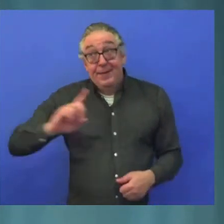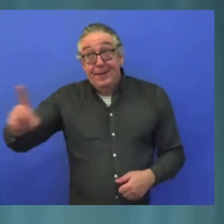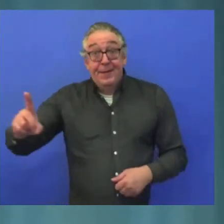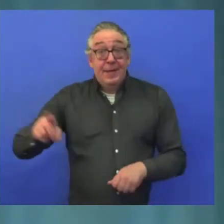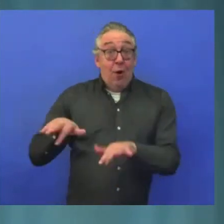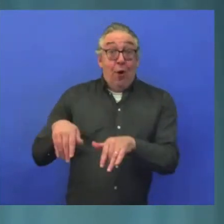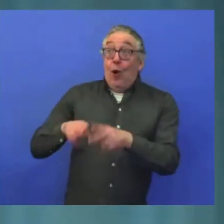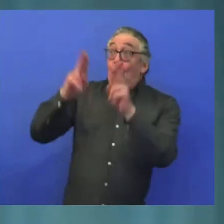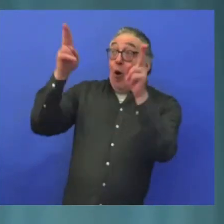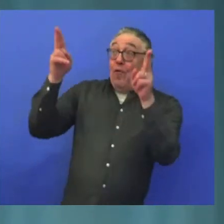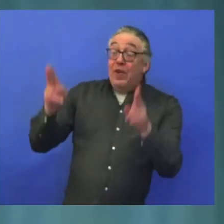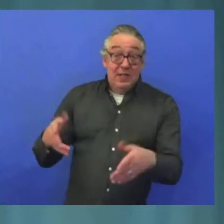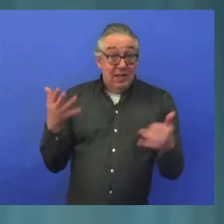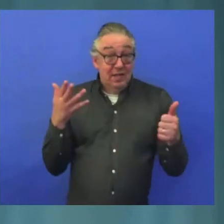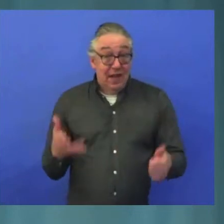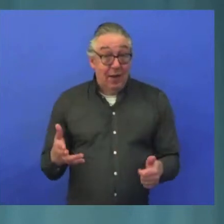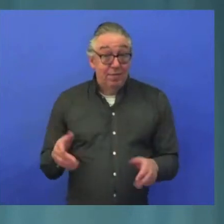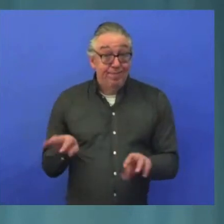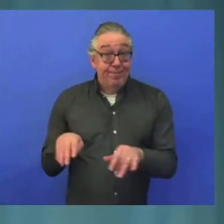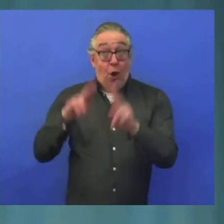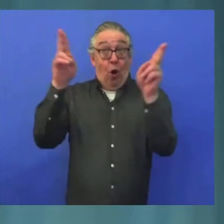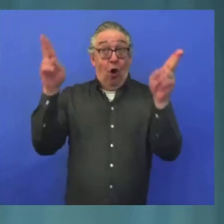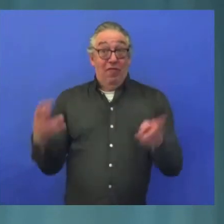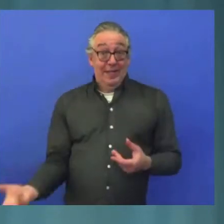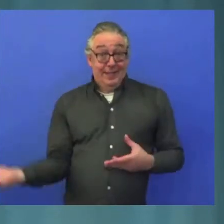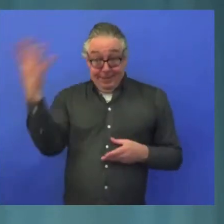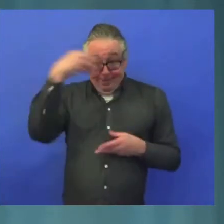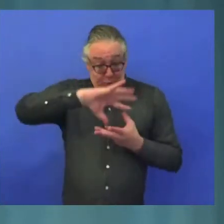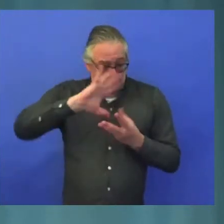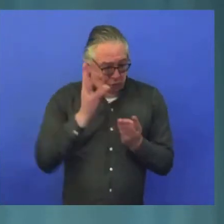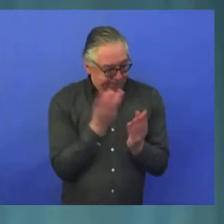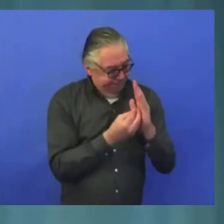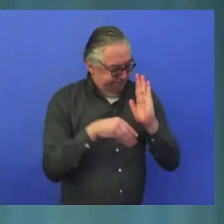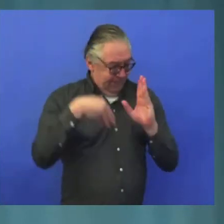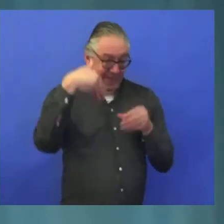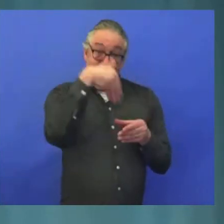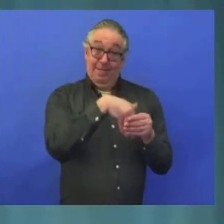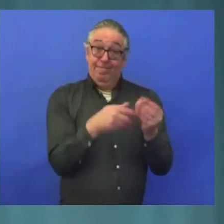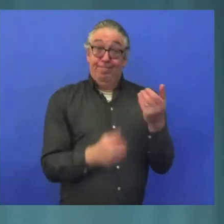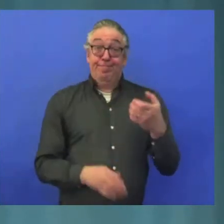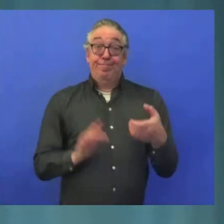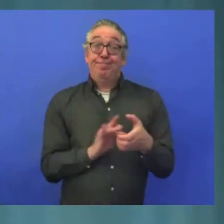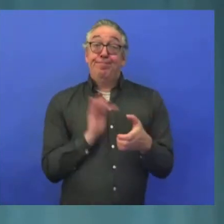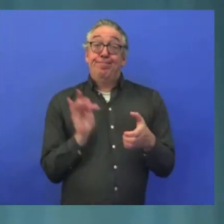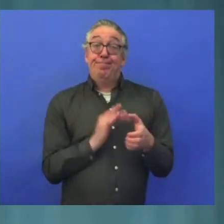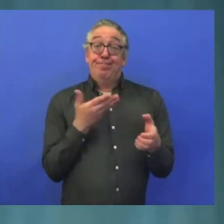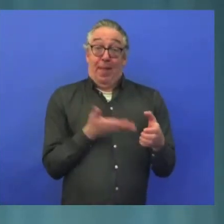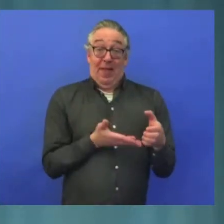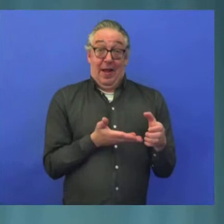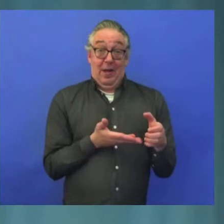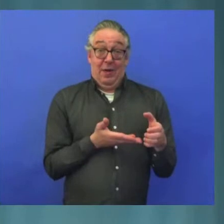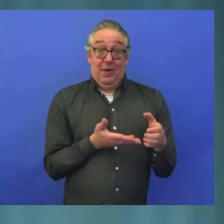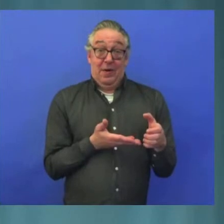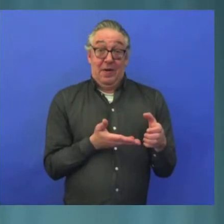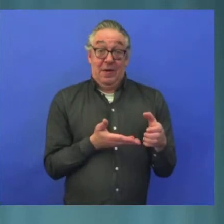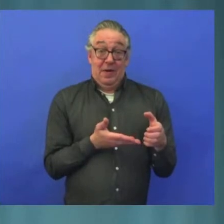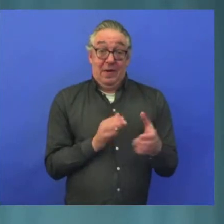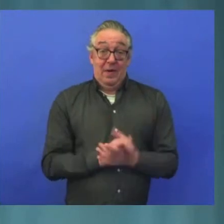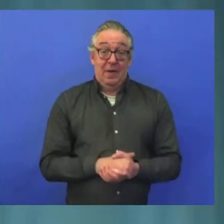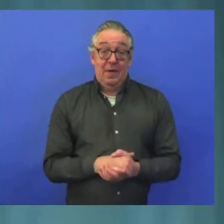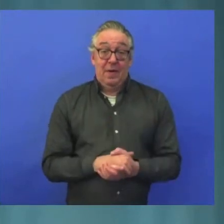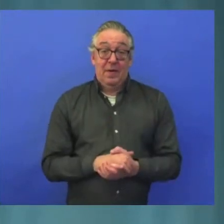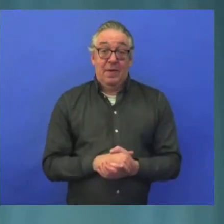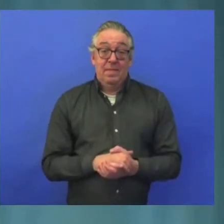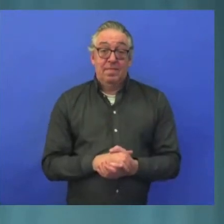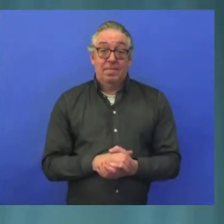can go still. So Corona, we heard it today, is also a tough thing for us